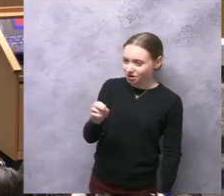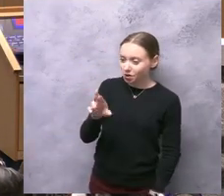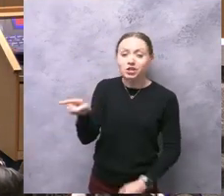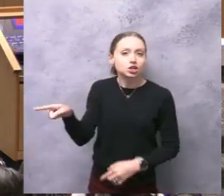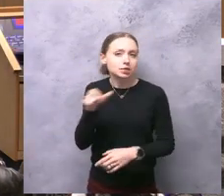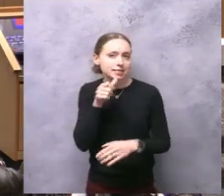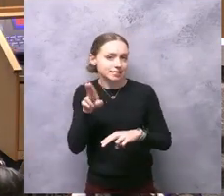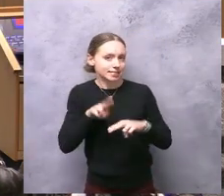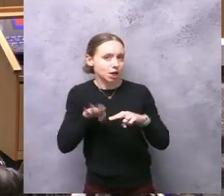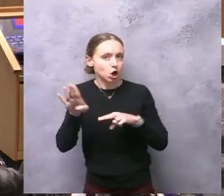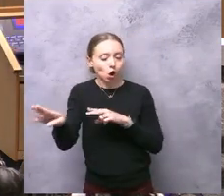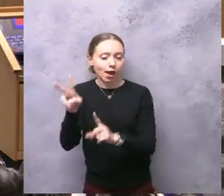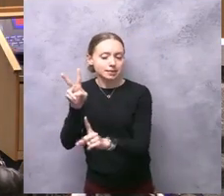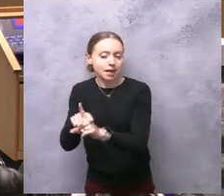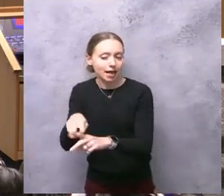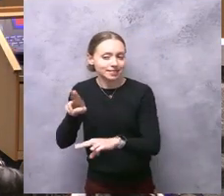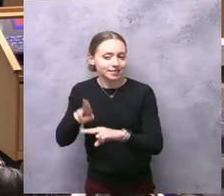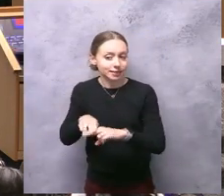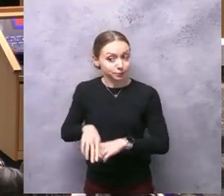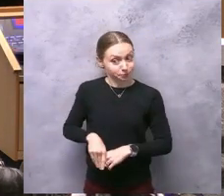her assigned seat.